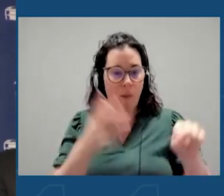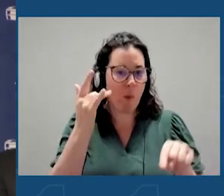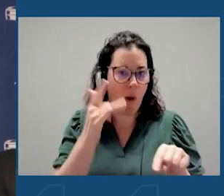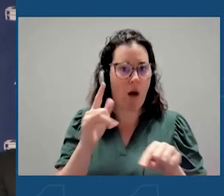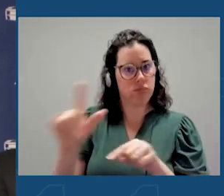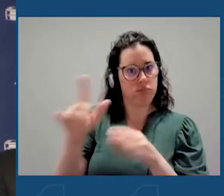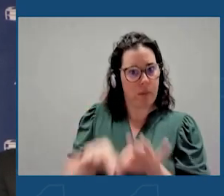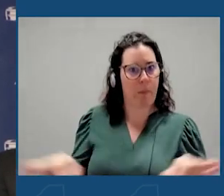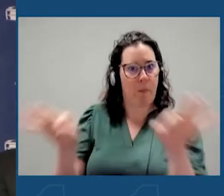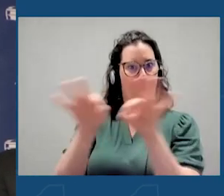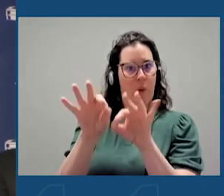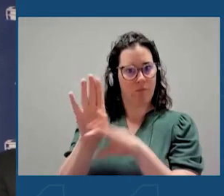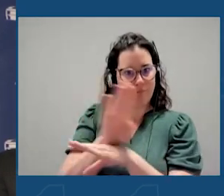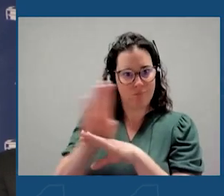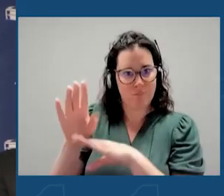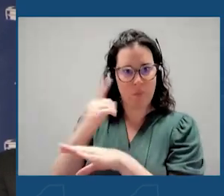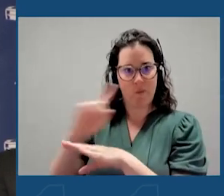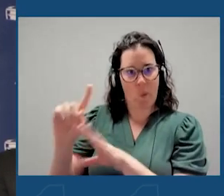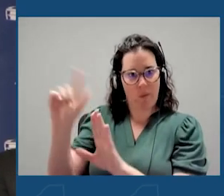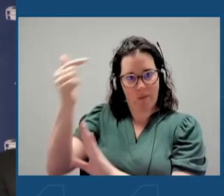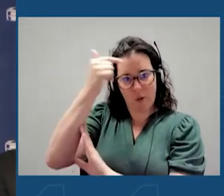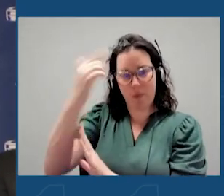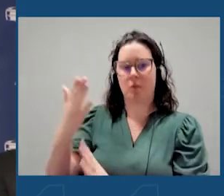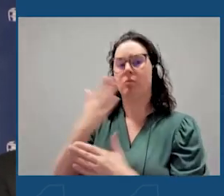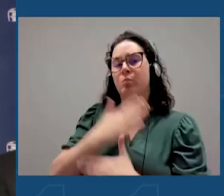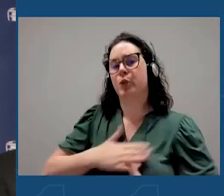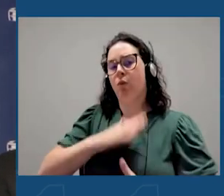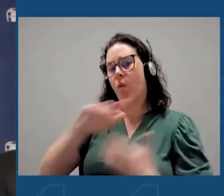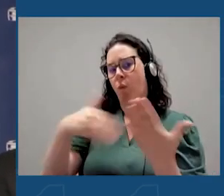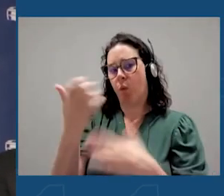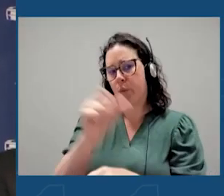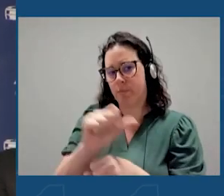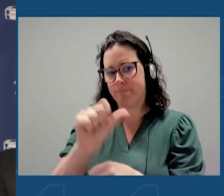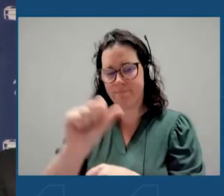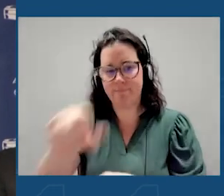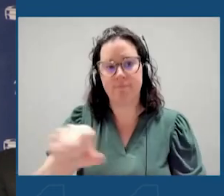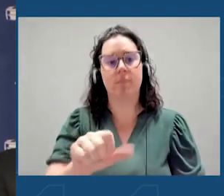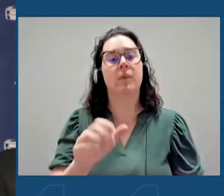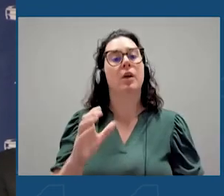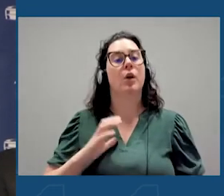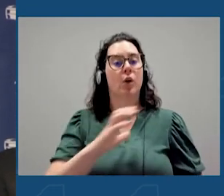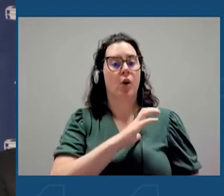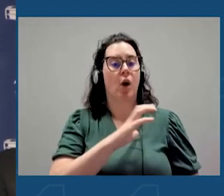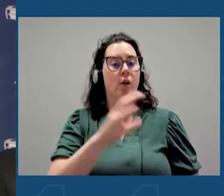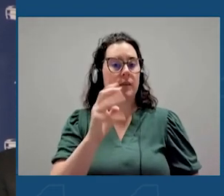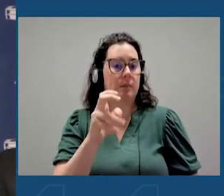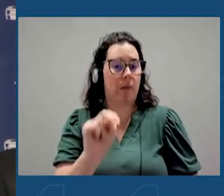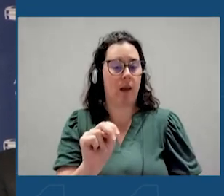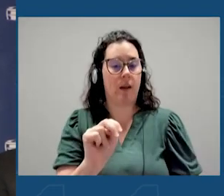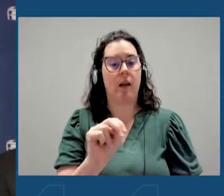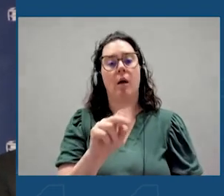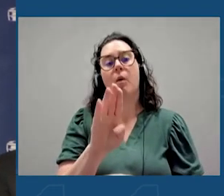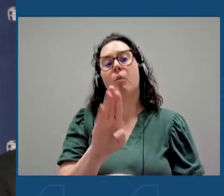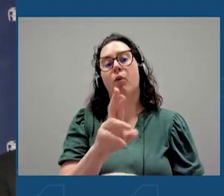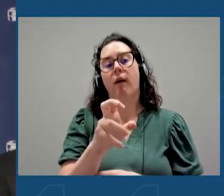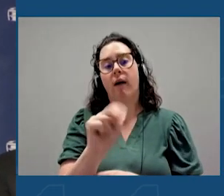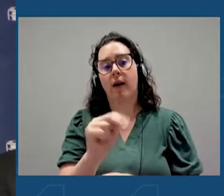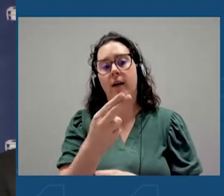the business of the people, and we appreciate them very much. Congressman Brian Higgins and Nick Langworthy, thank you for being here